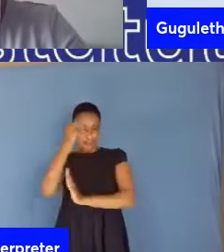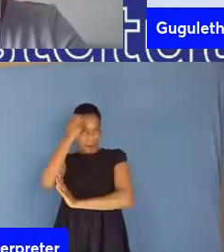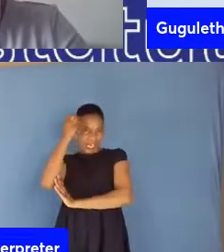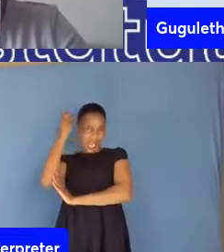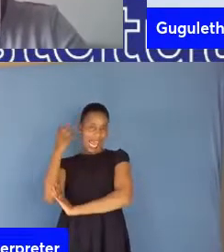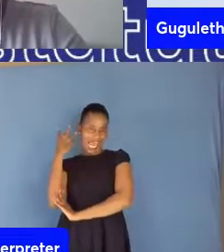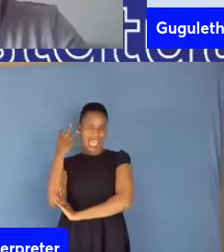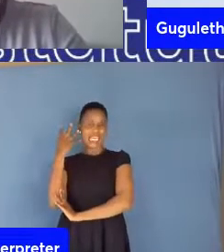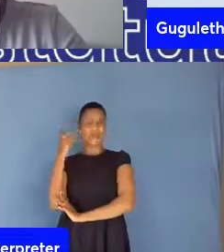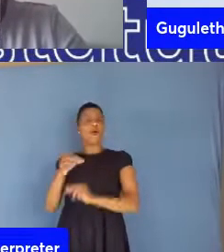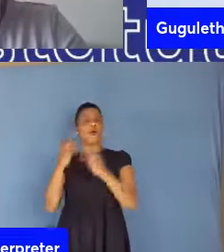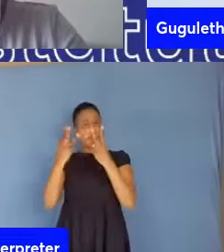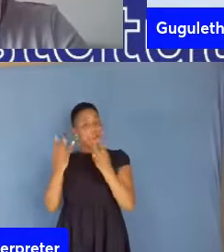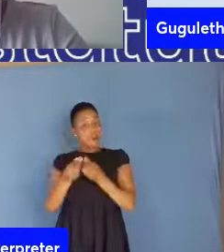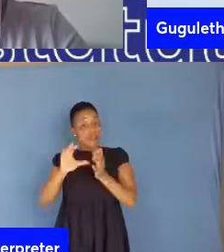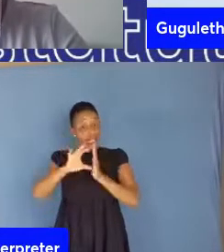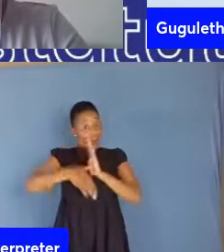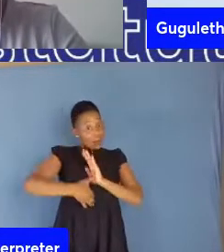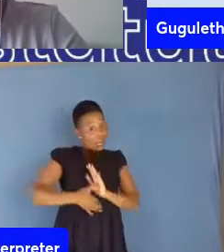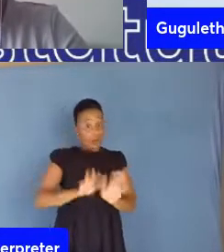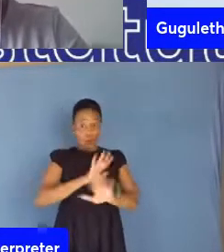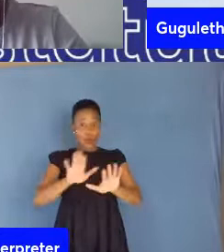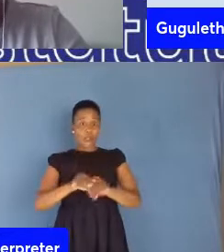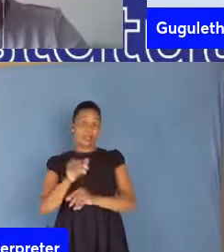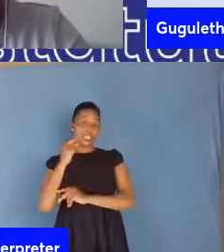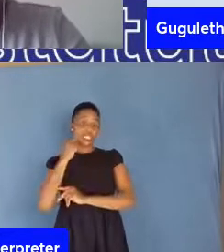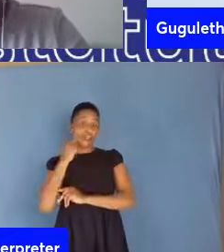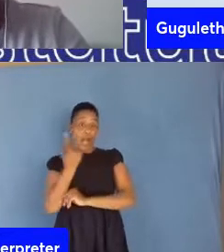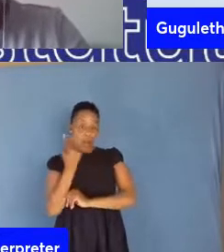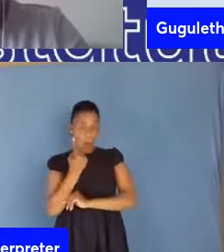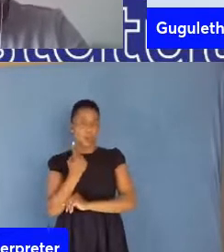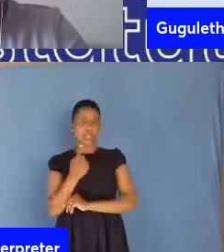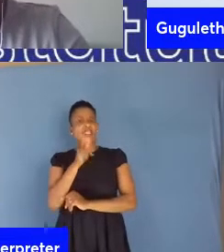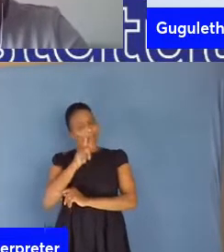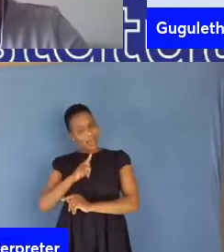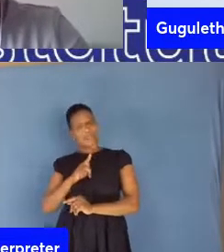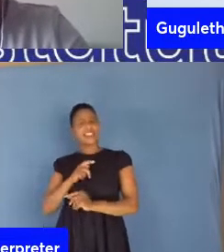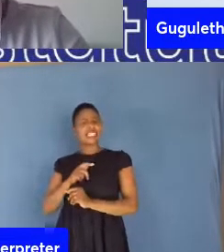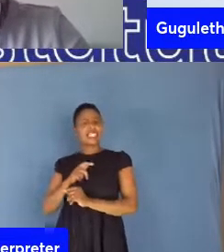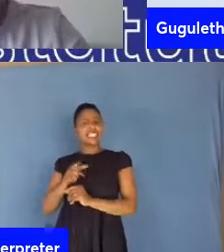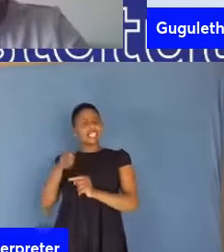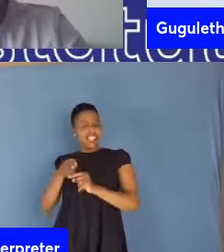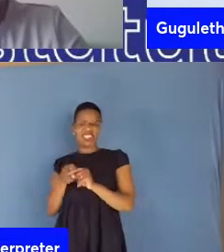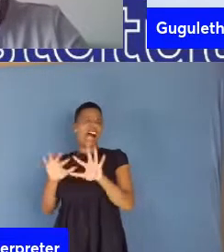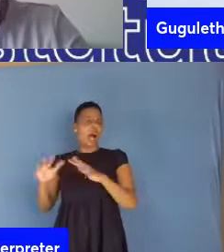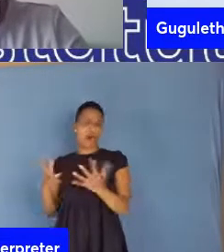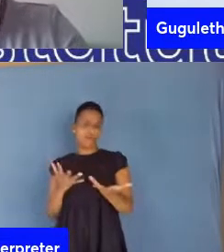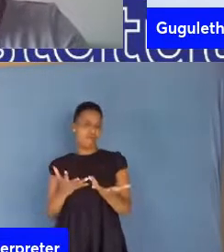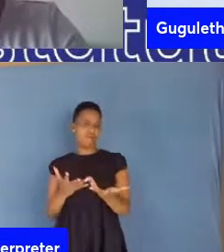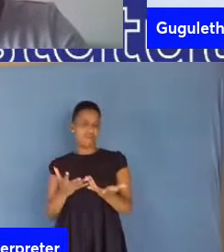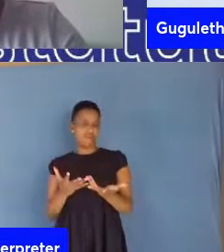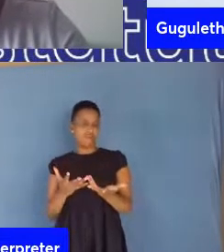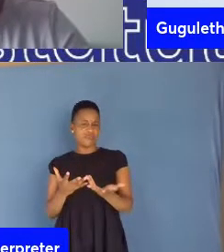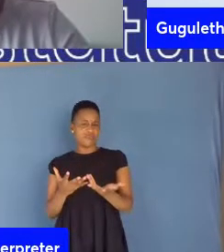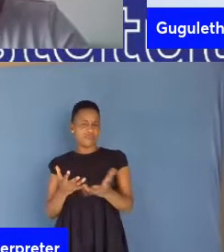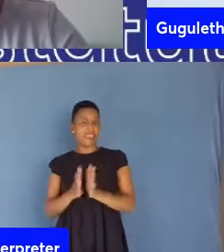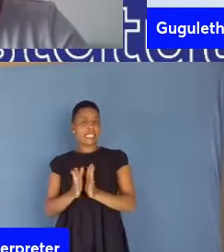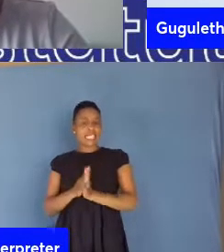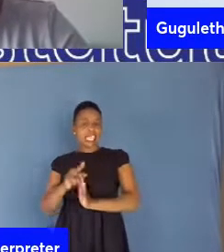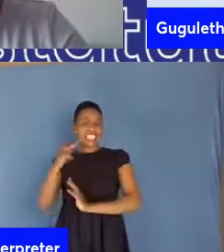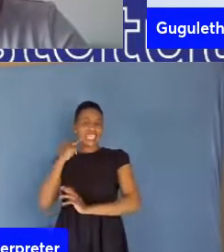people with disabilities. And so how is it if this is a case of a deaf